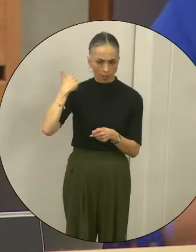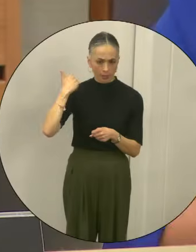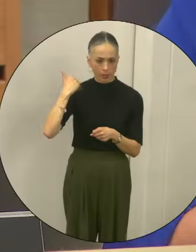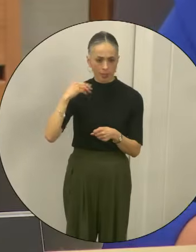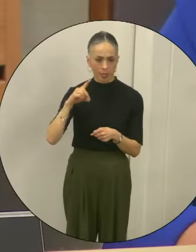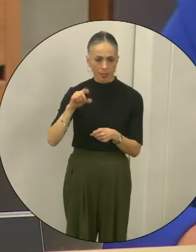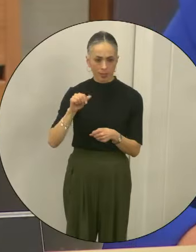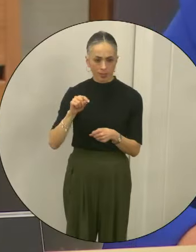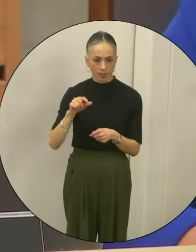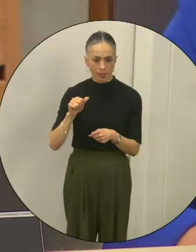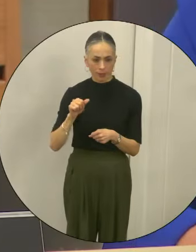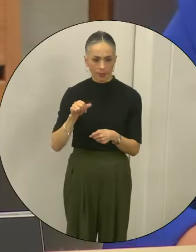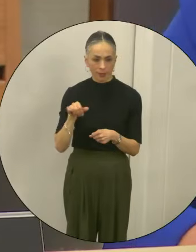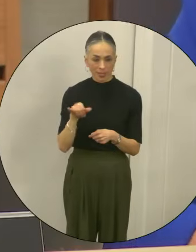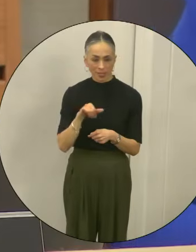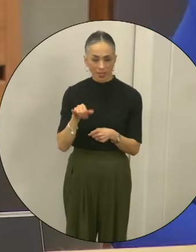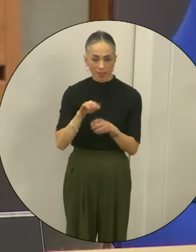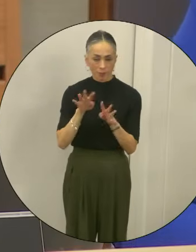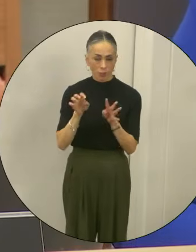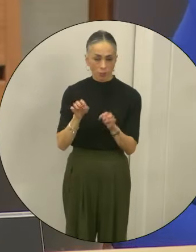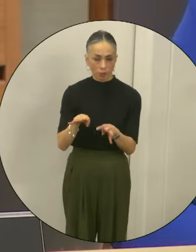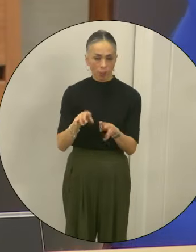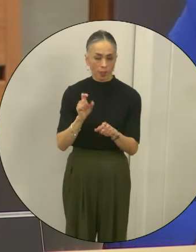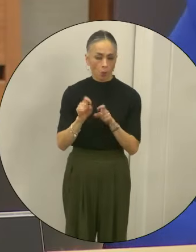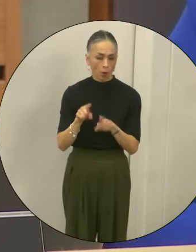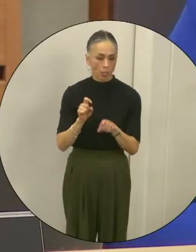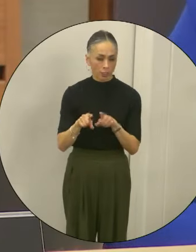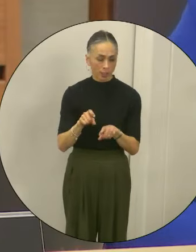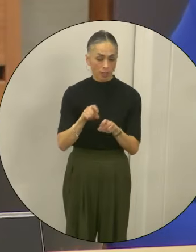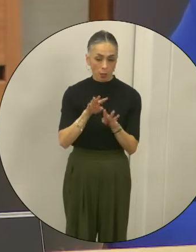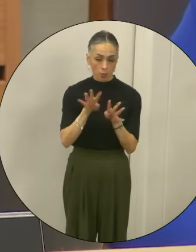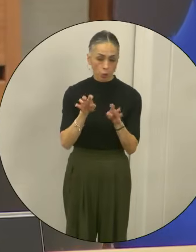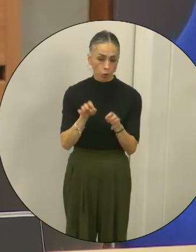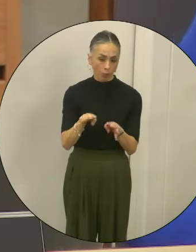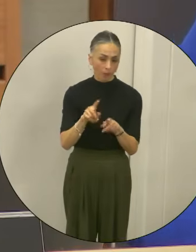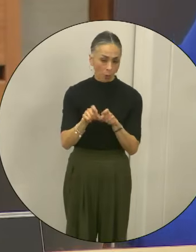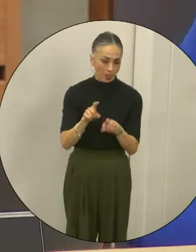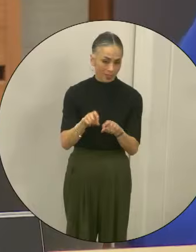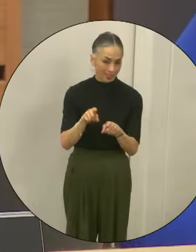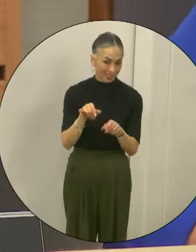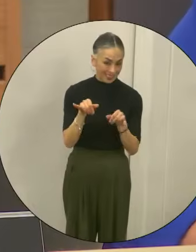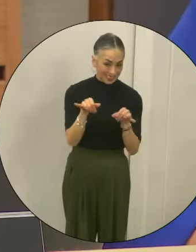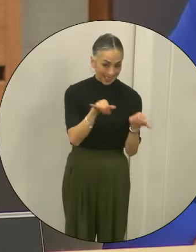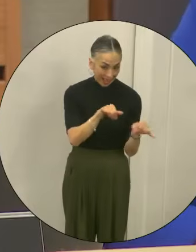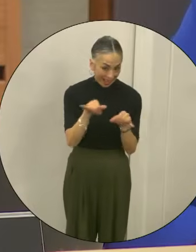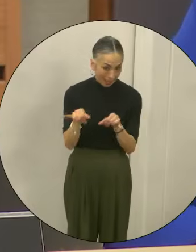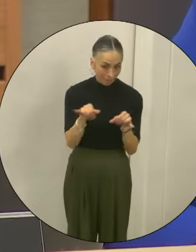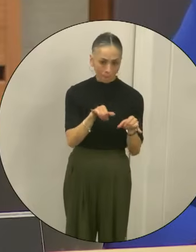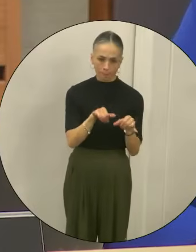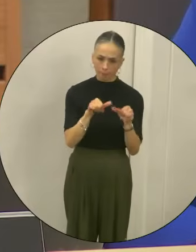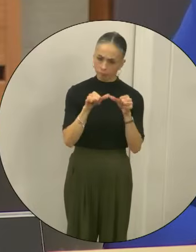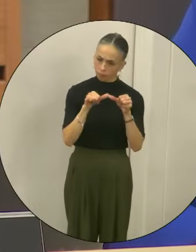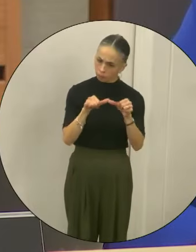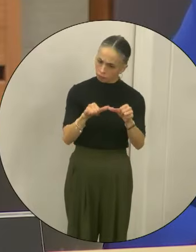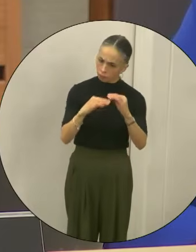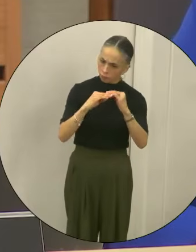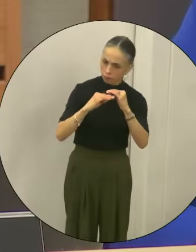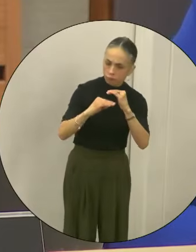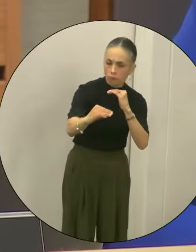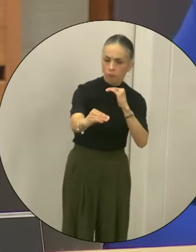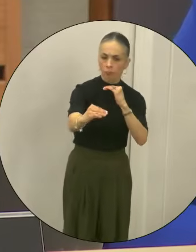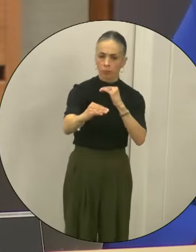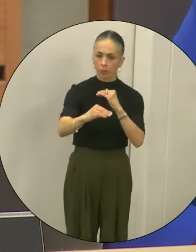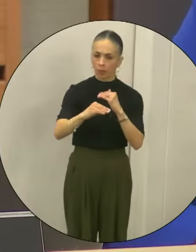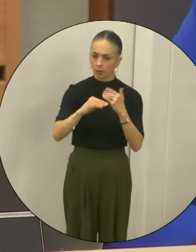it the same survey questions? Like, are the survey questions there the same? Like, are we keeping that consistent for consistent